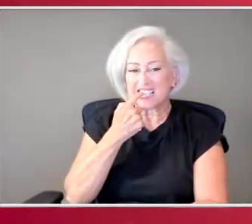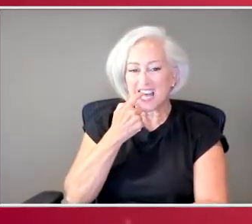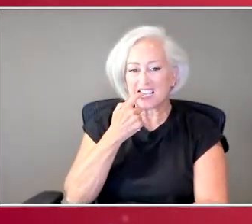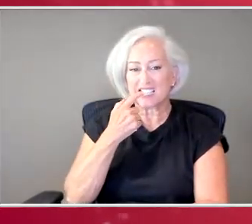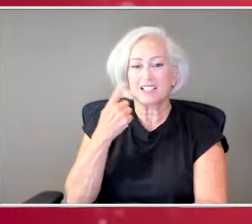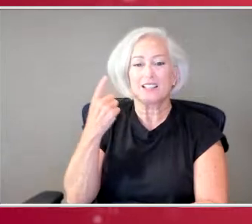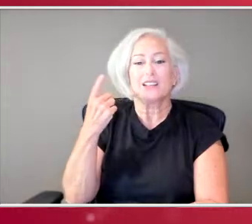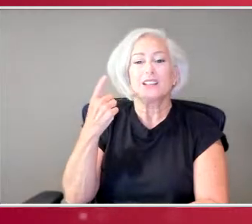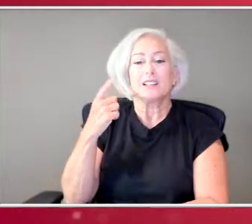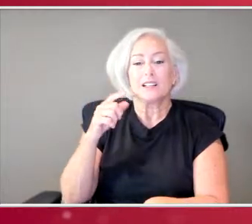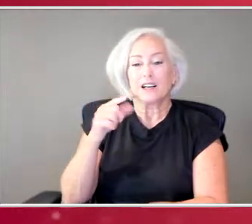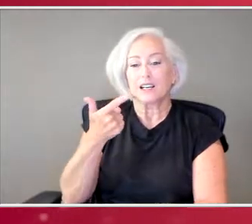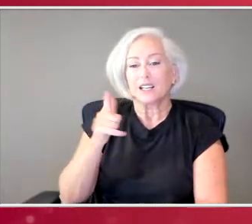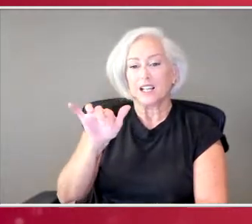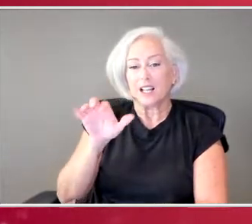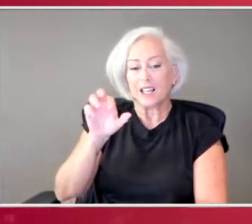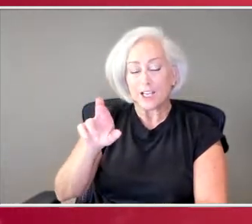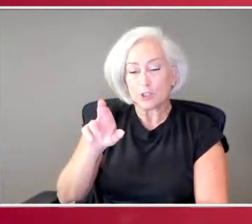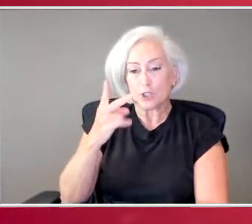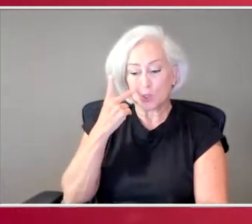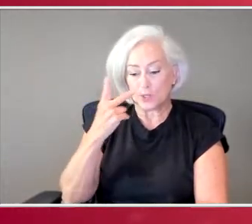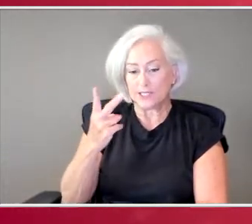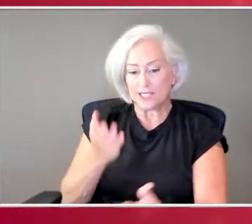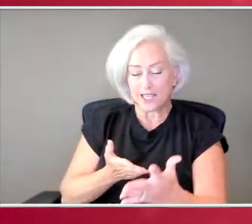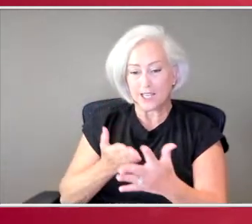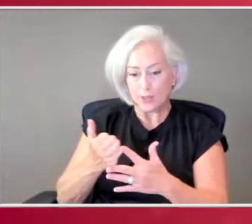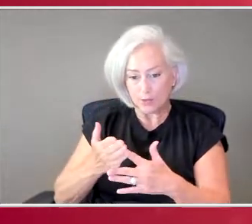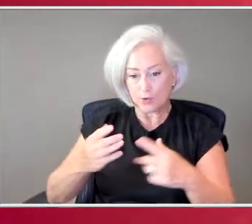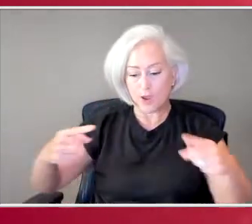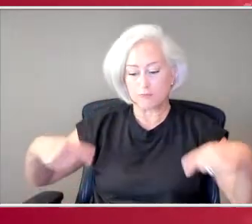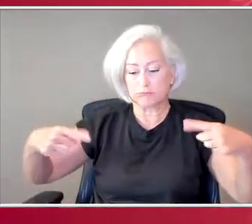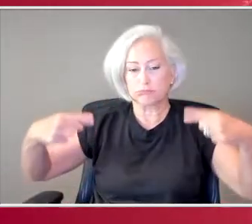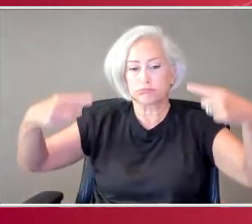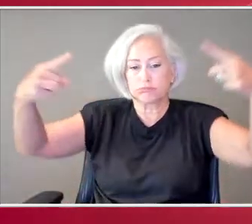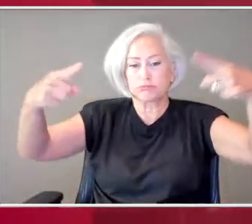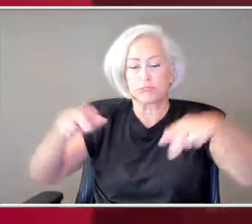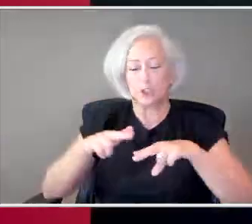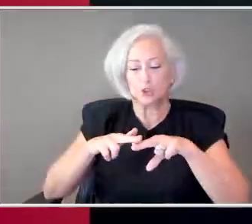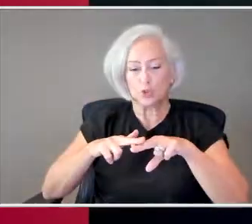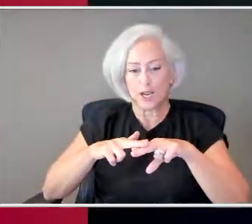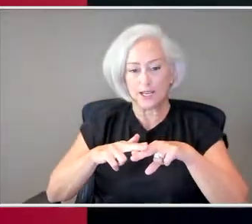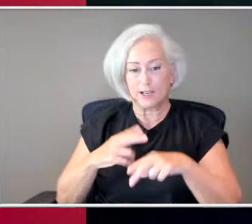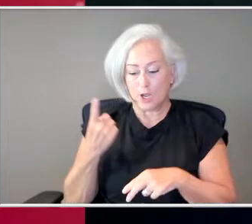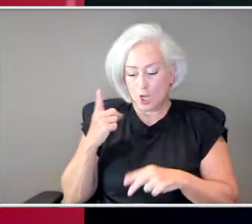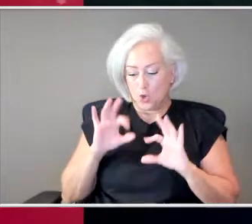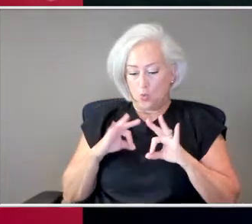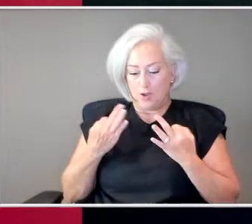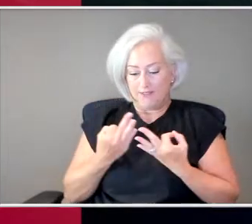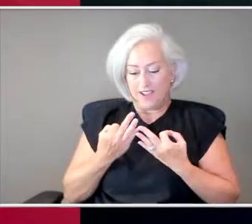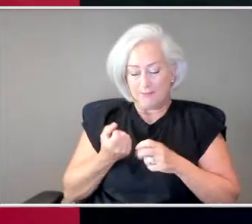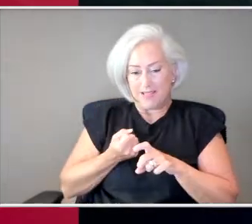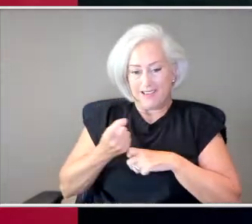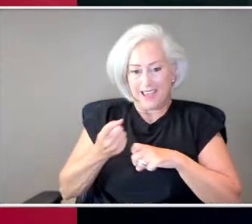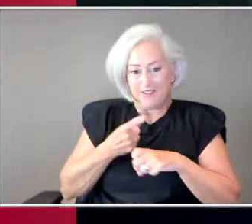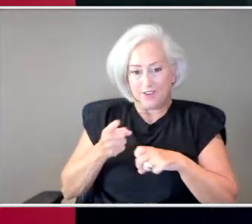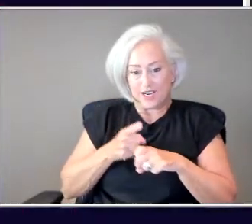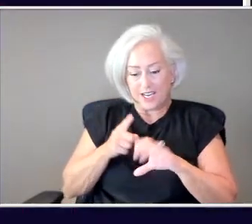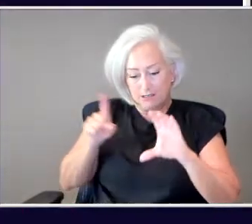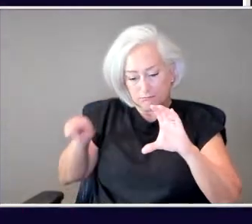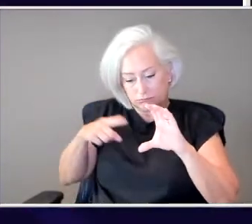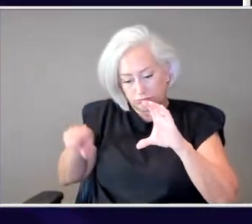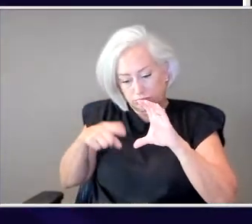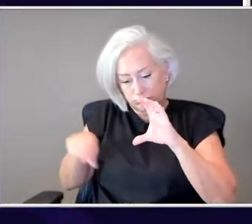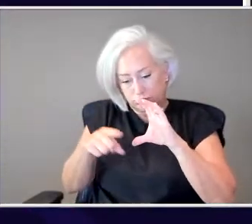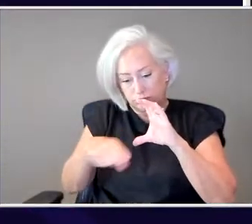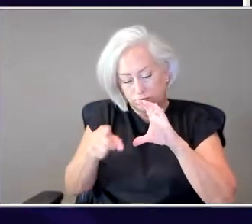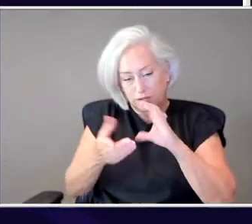of Chamonix. And there's a family, every year they tunnel through the glacier and make